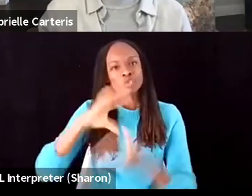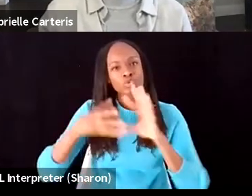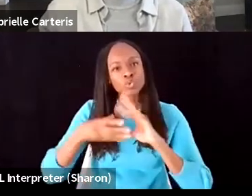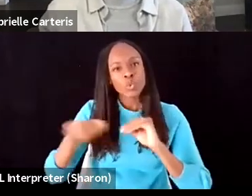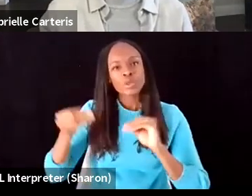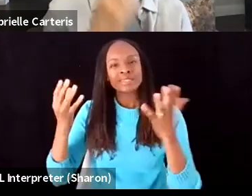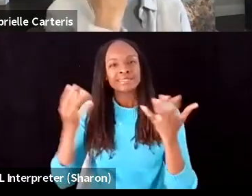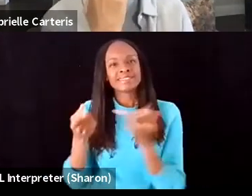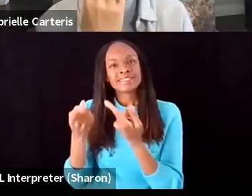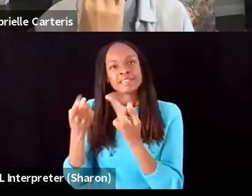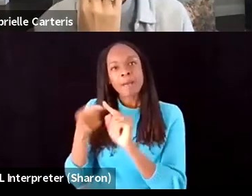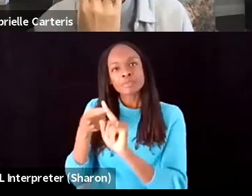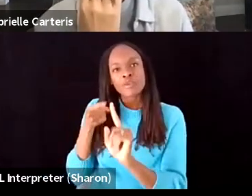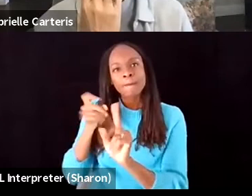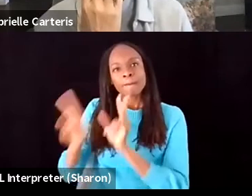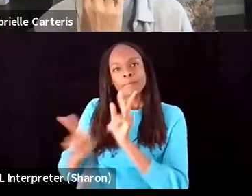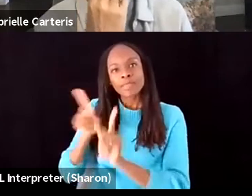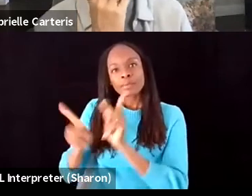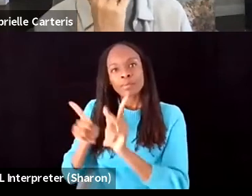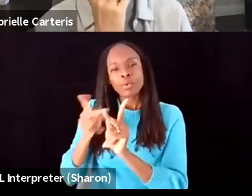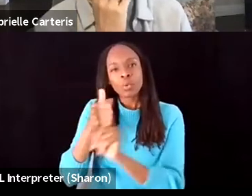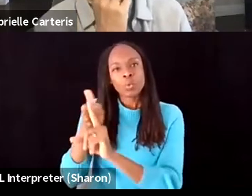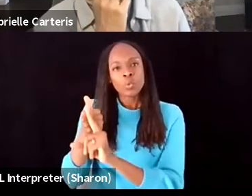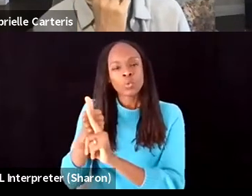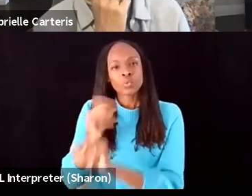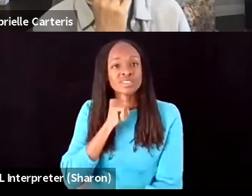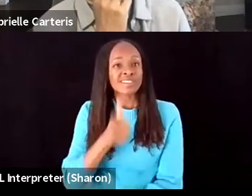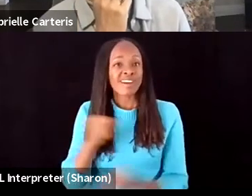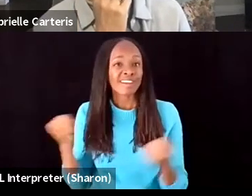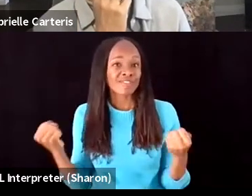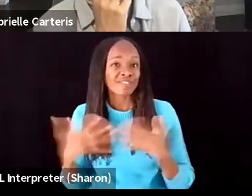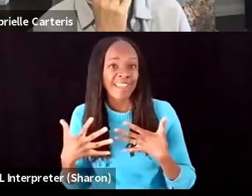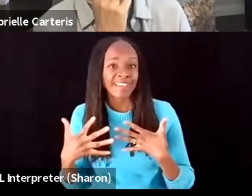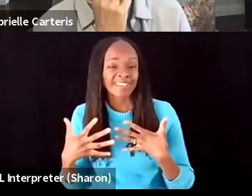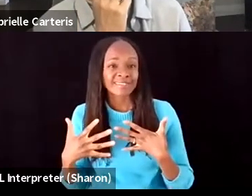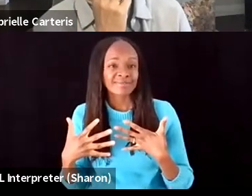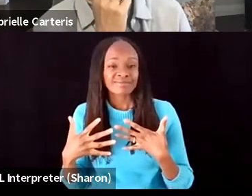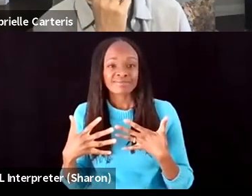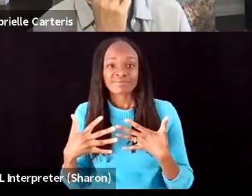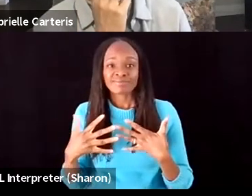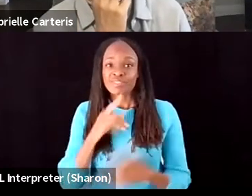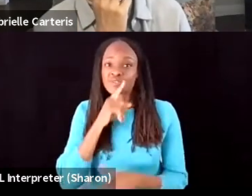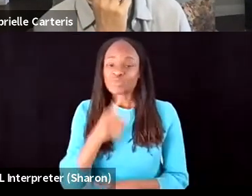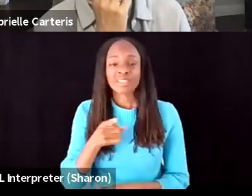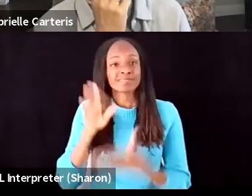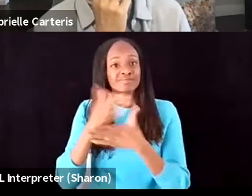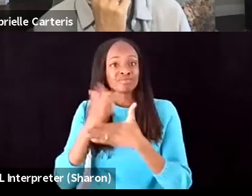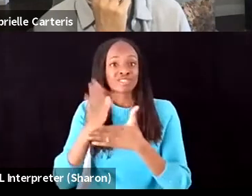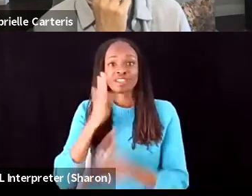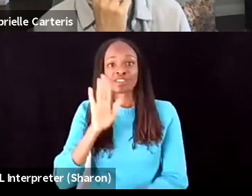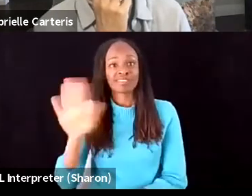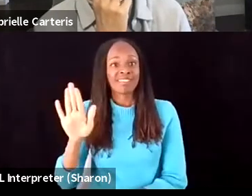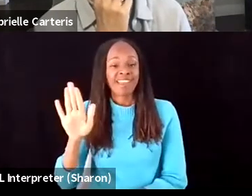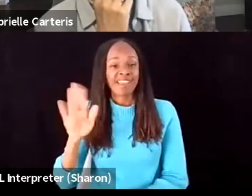stories come from people who aren't afraid to let their lived experience kind